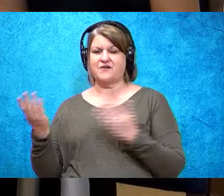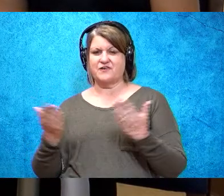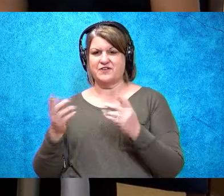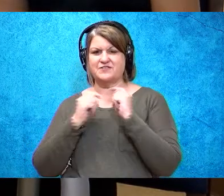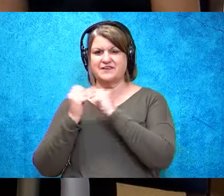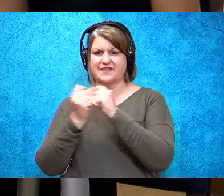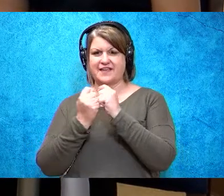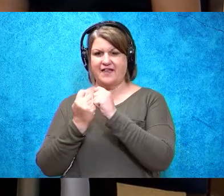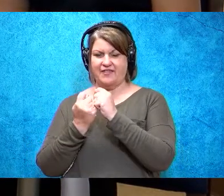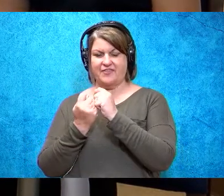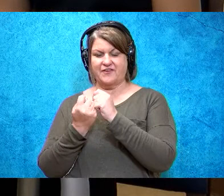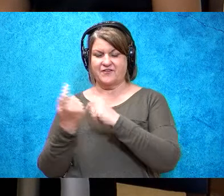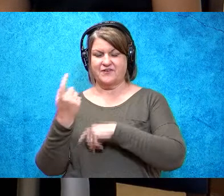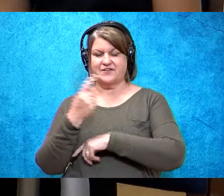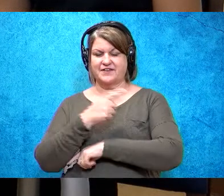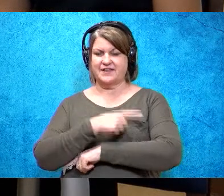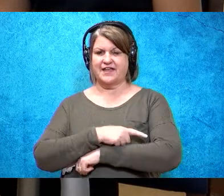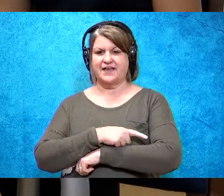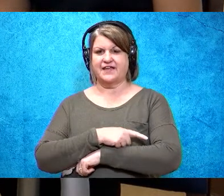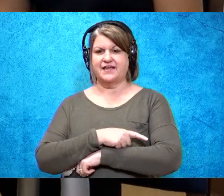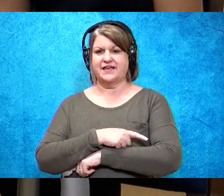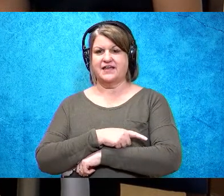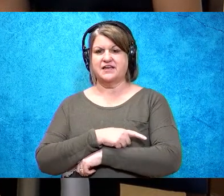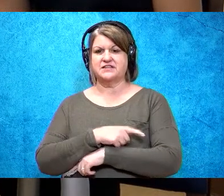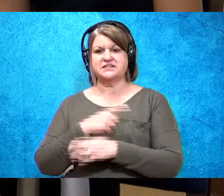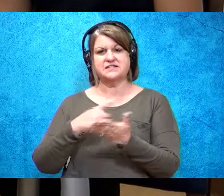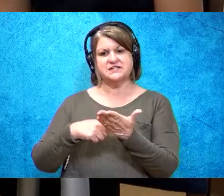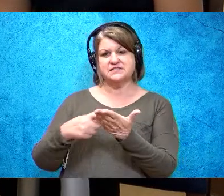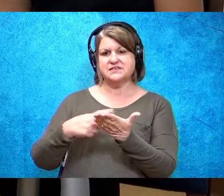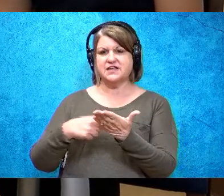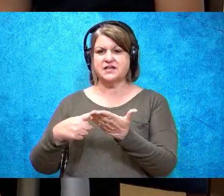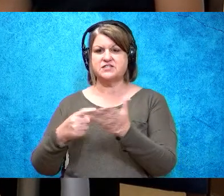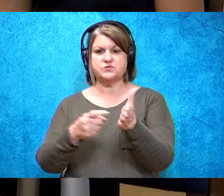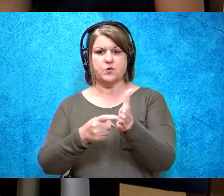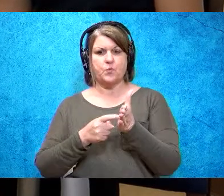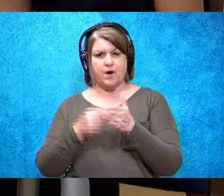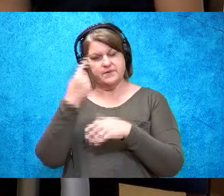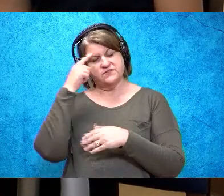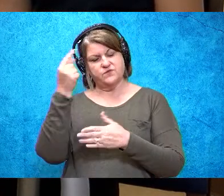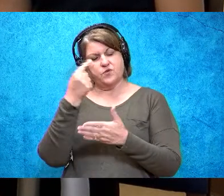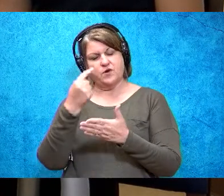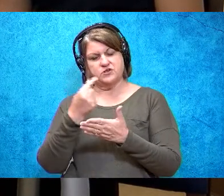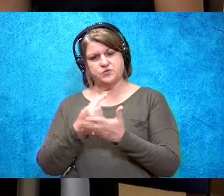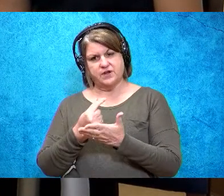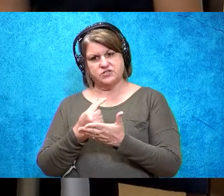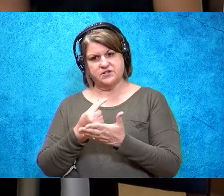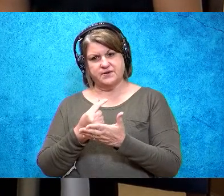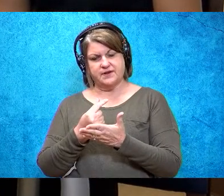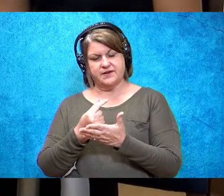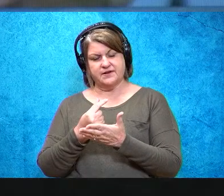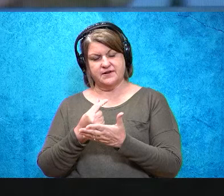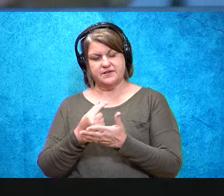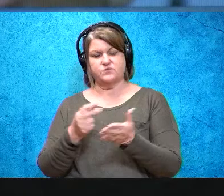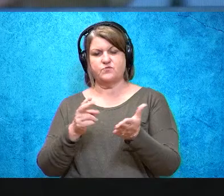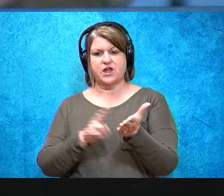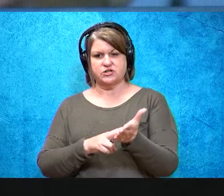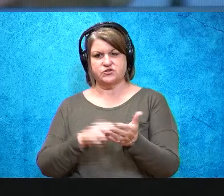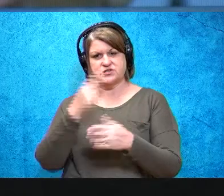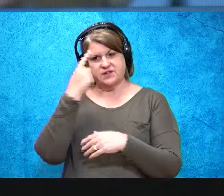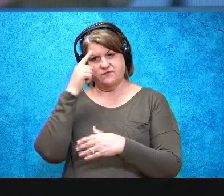you about requirements for graduation, about registering for school next year.